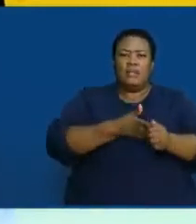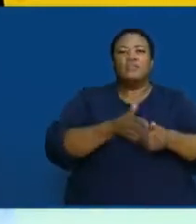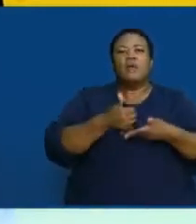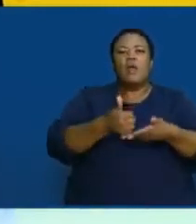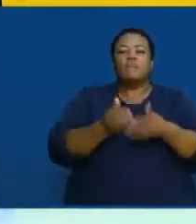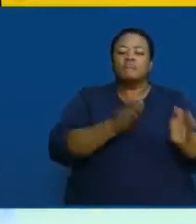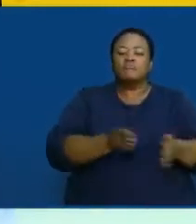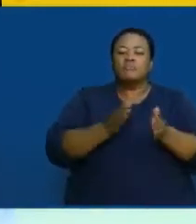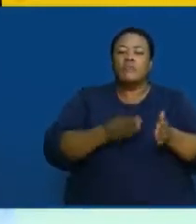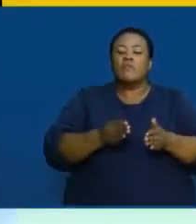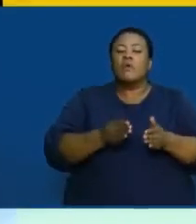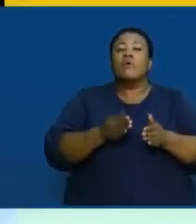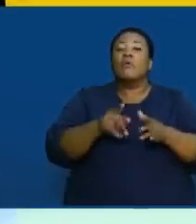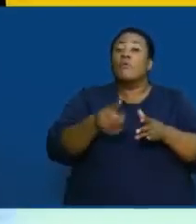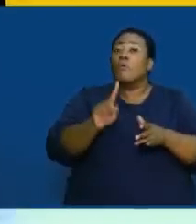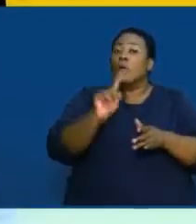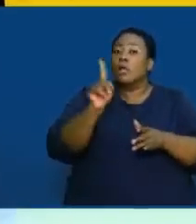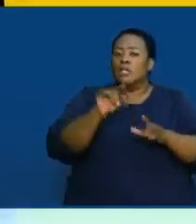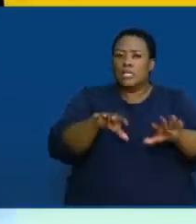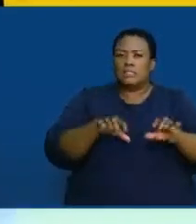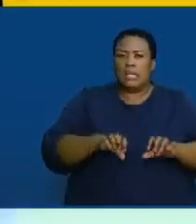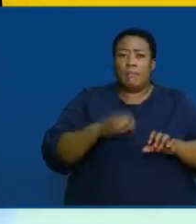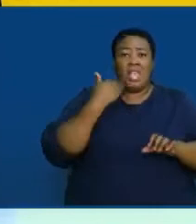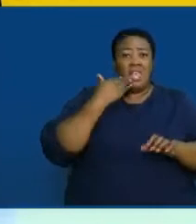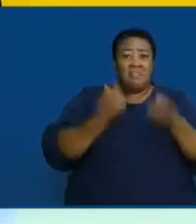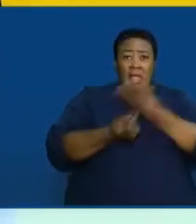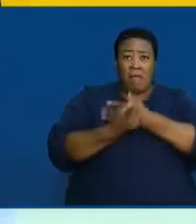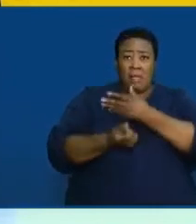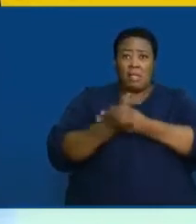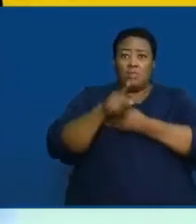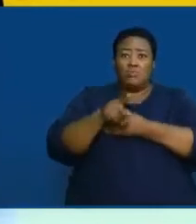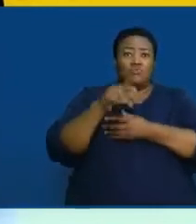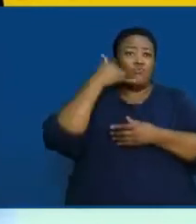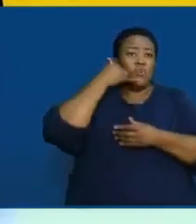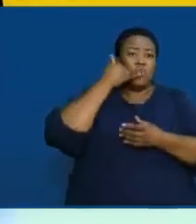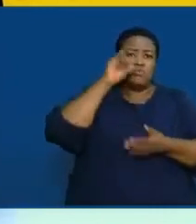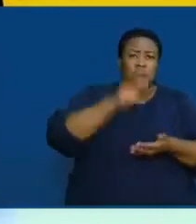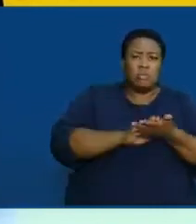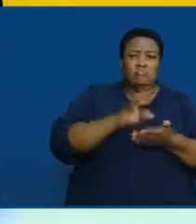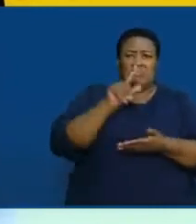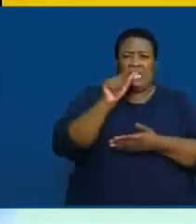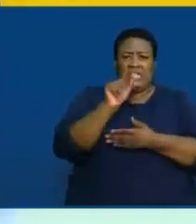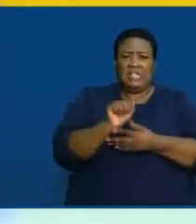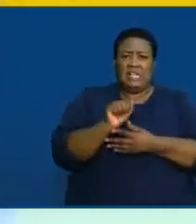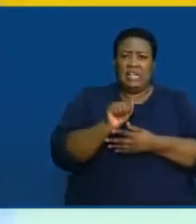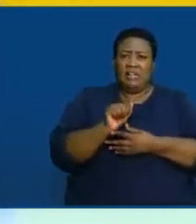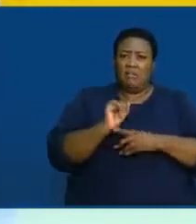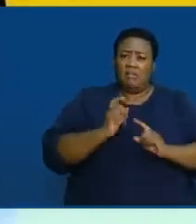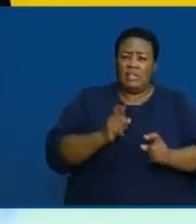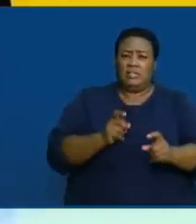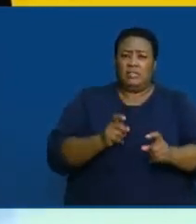for the upcoming exam. If you're someone who's constantly running out of data, then this next competition is just for